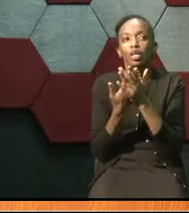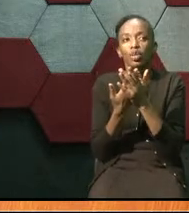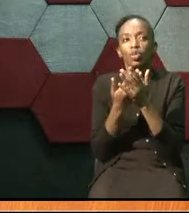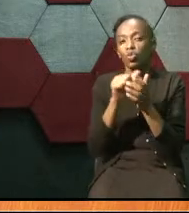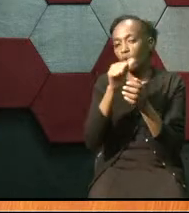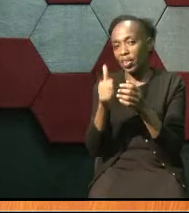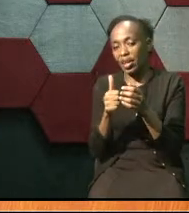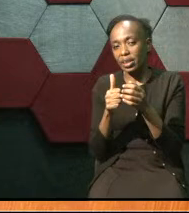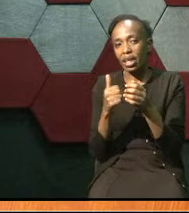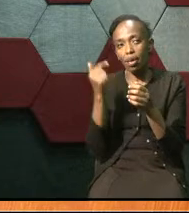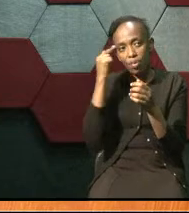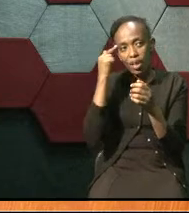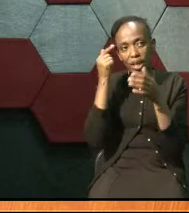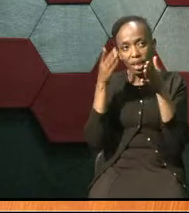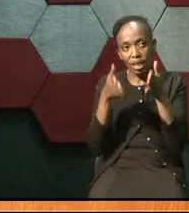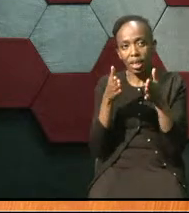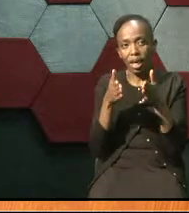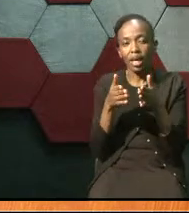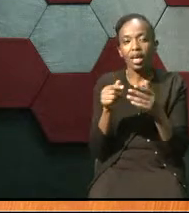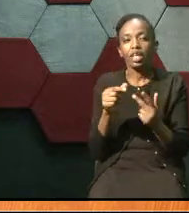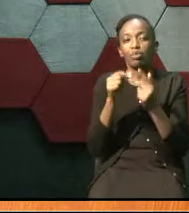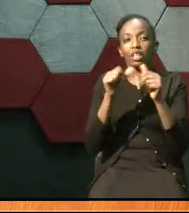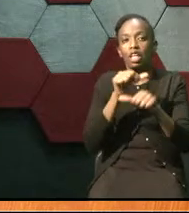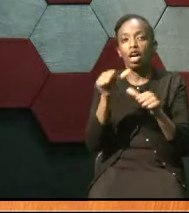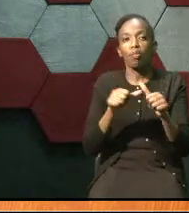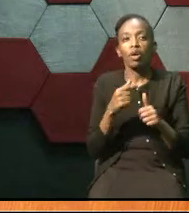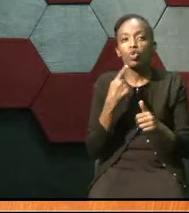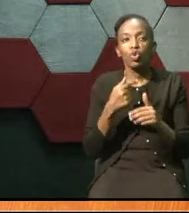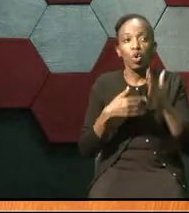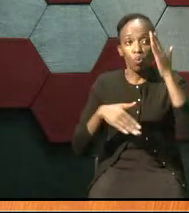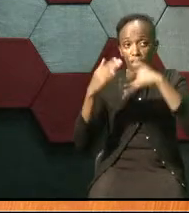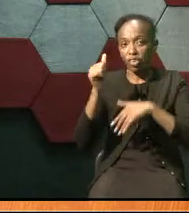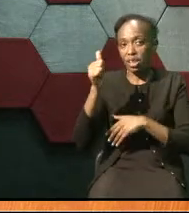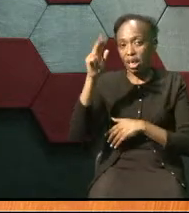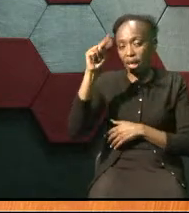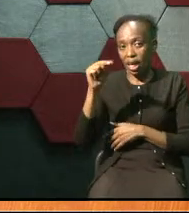others. I'm thinking here particularly about Professor Anne